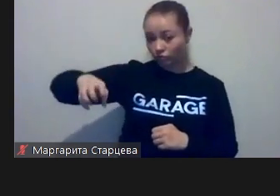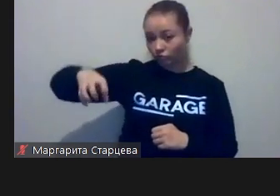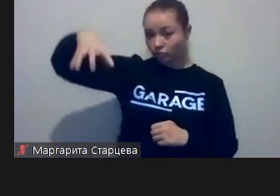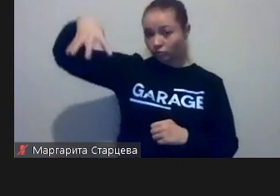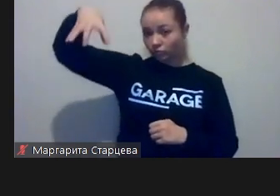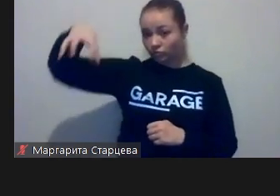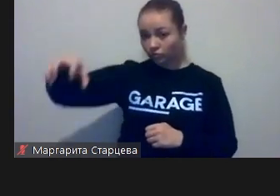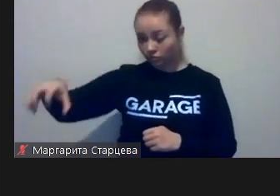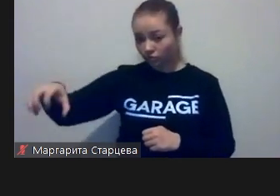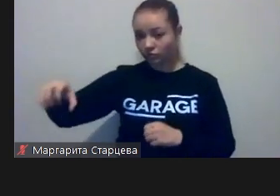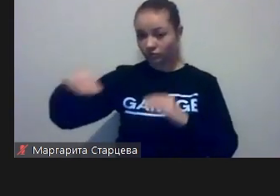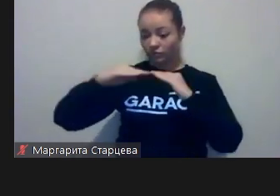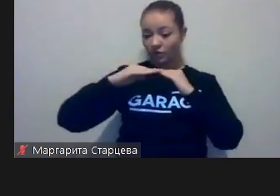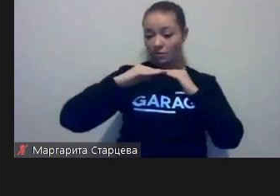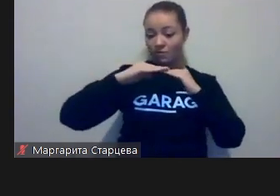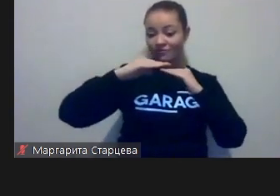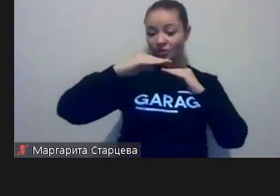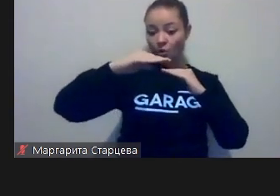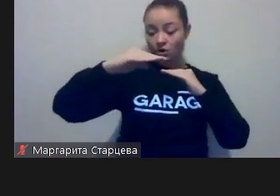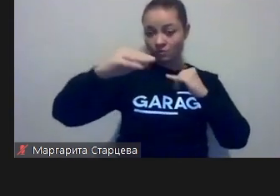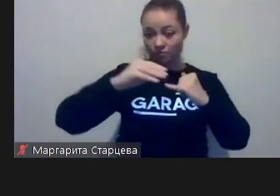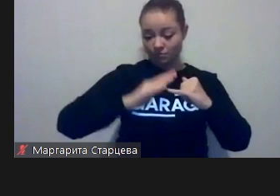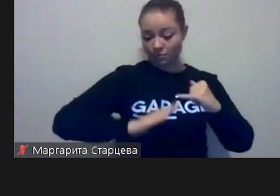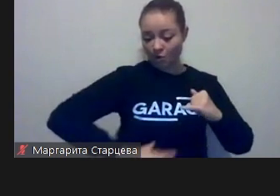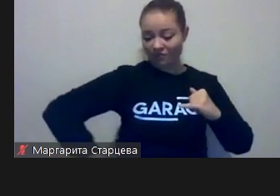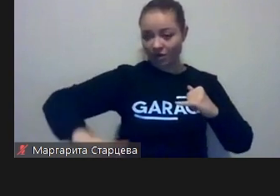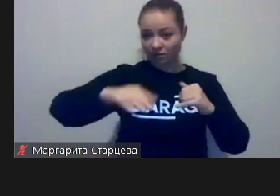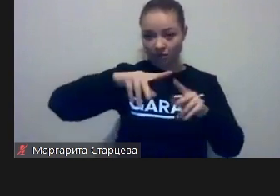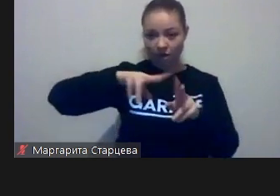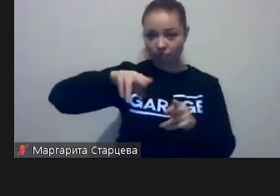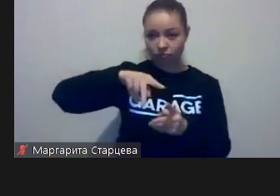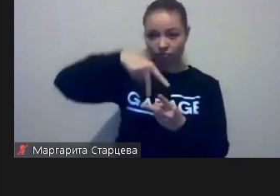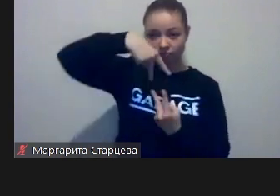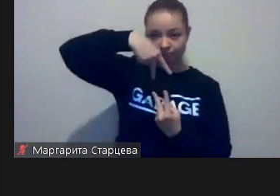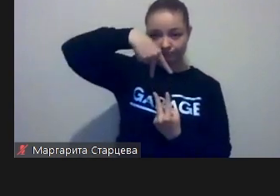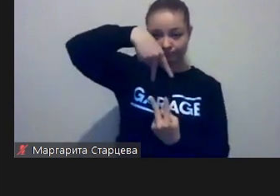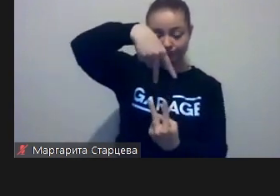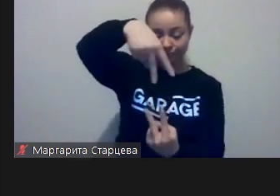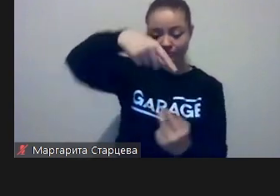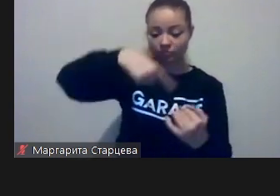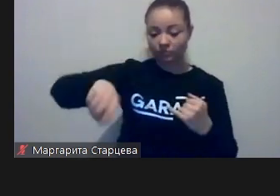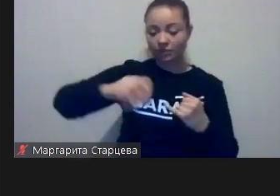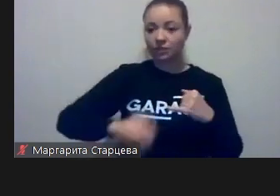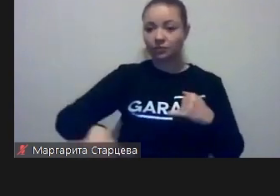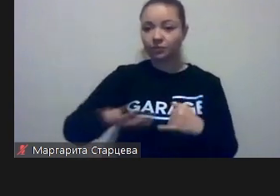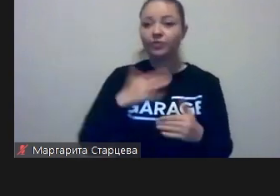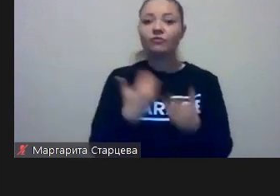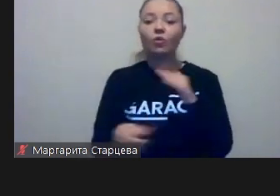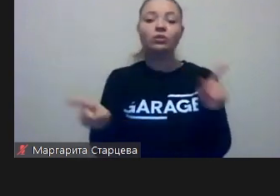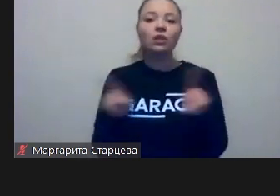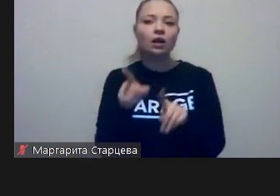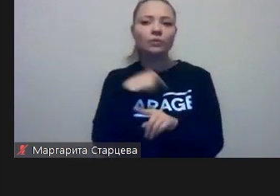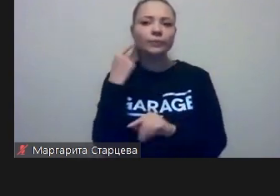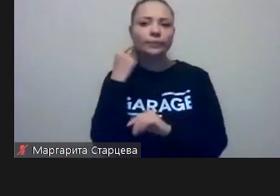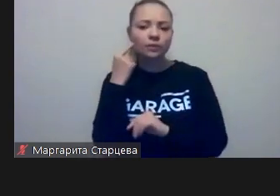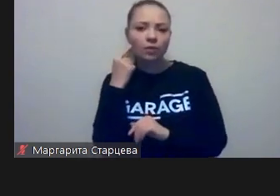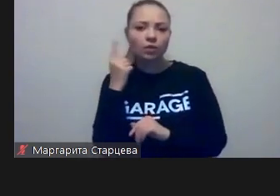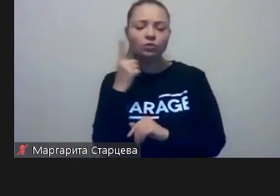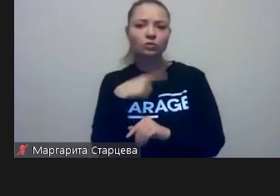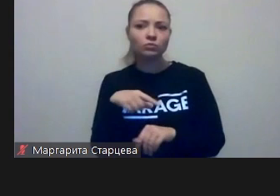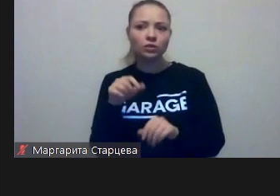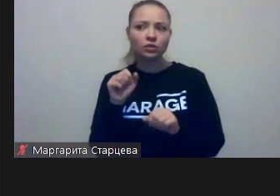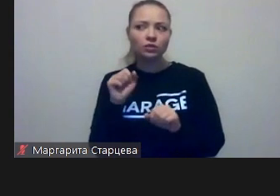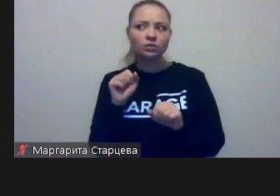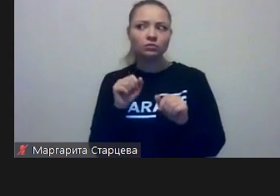of the fossil fuel regime, of this huge dependence we have on extracting that minerals at all costs,